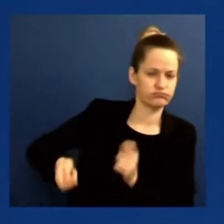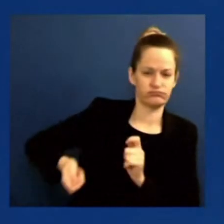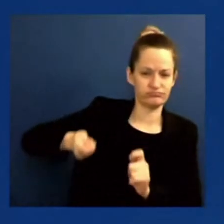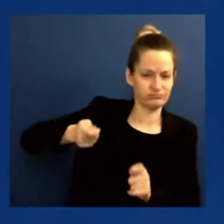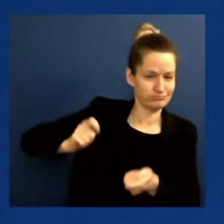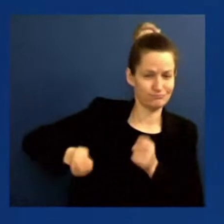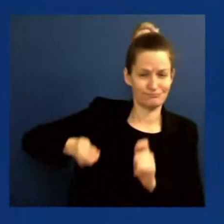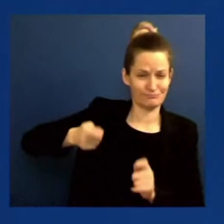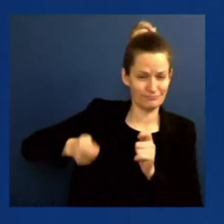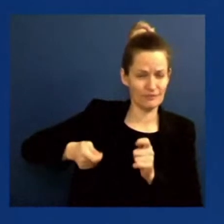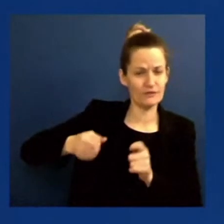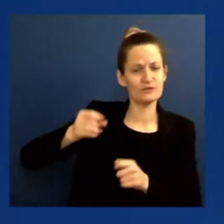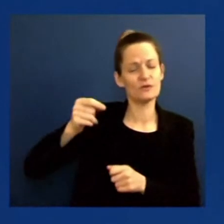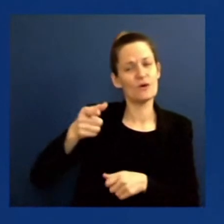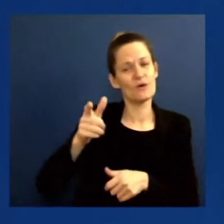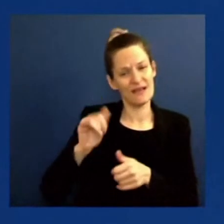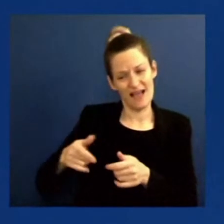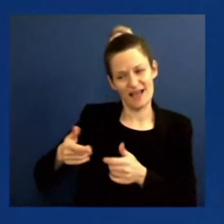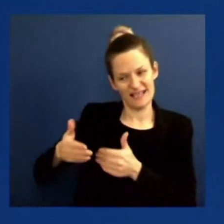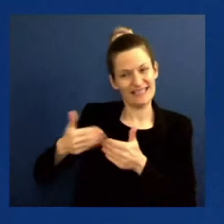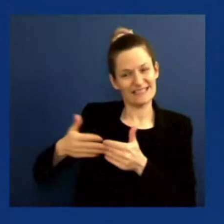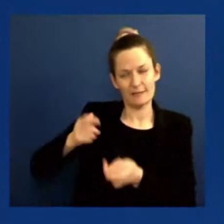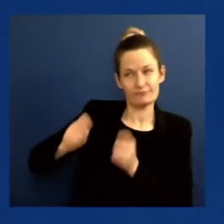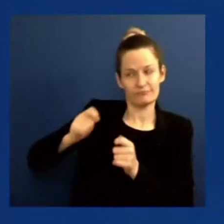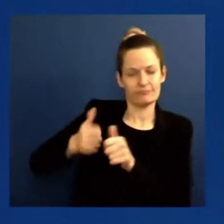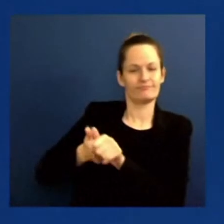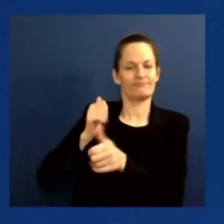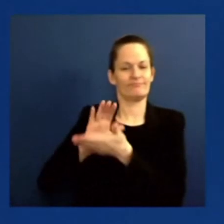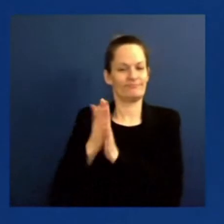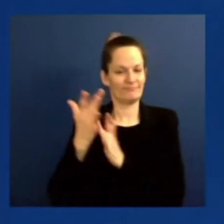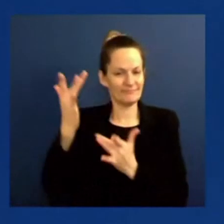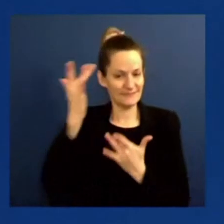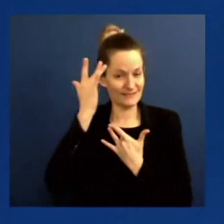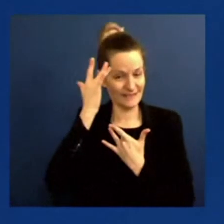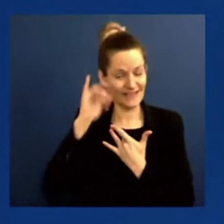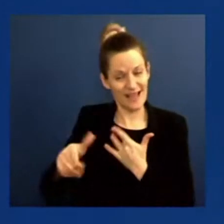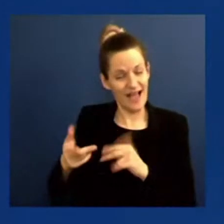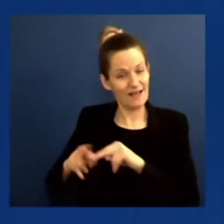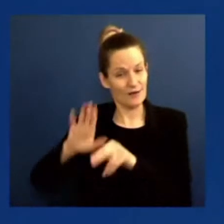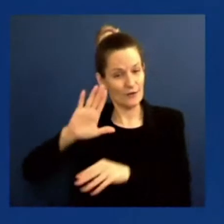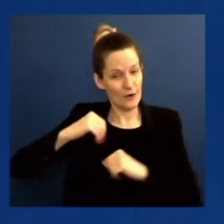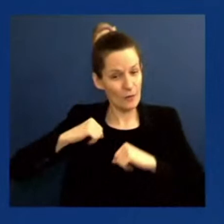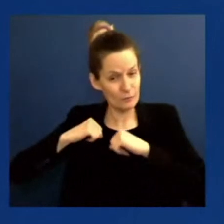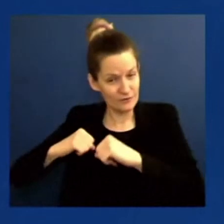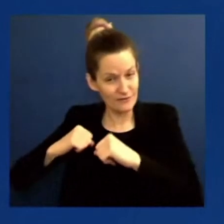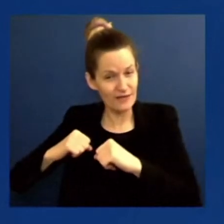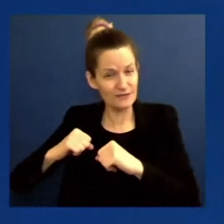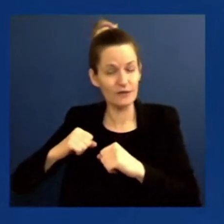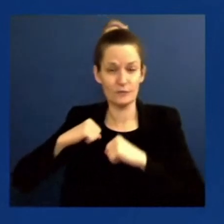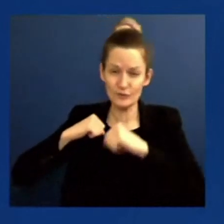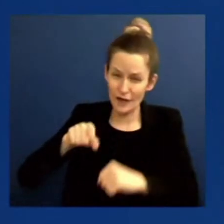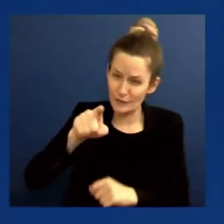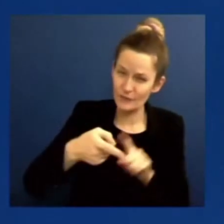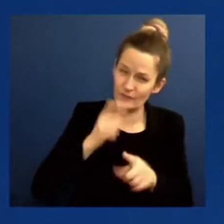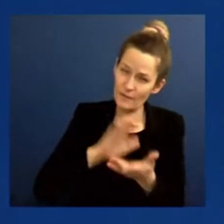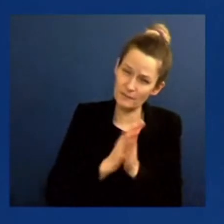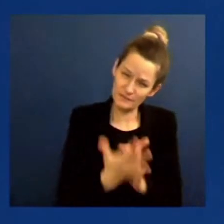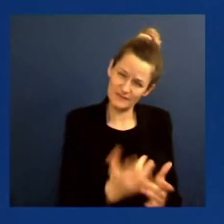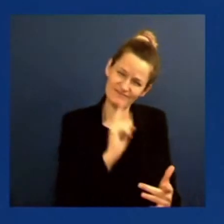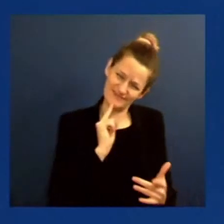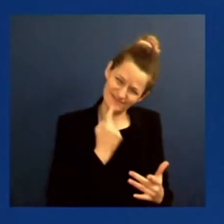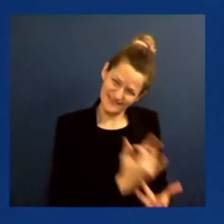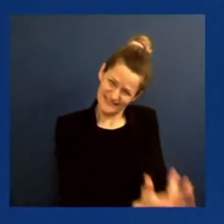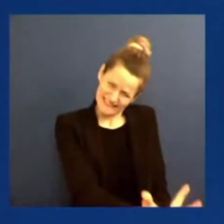Dr. Walensky showed you. But protection against severe disease is mediated predominantly by memory B cells